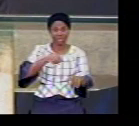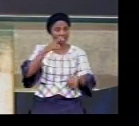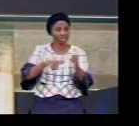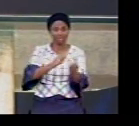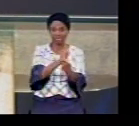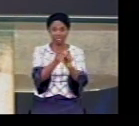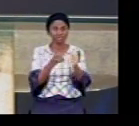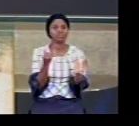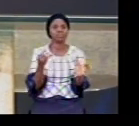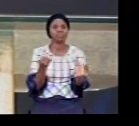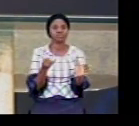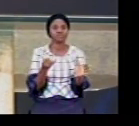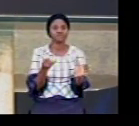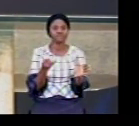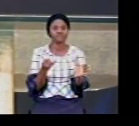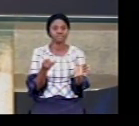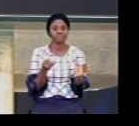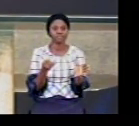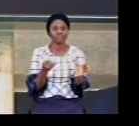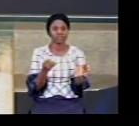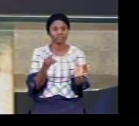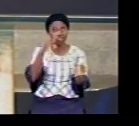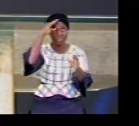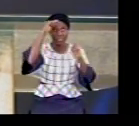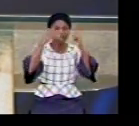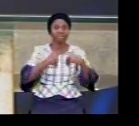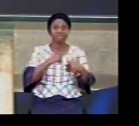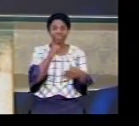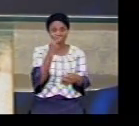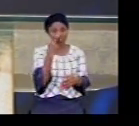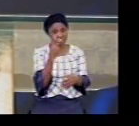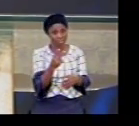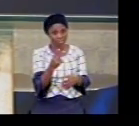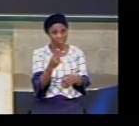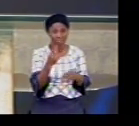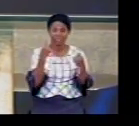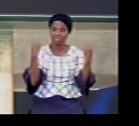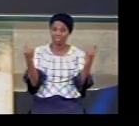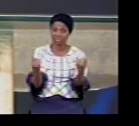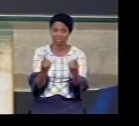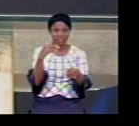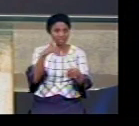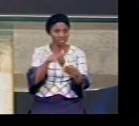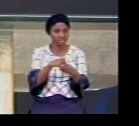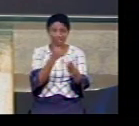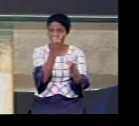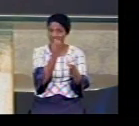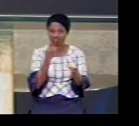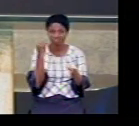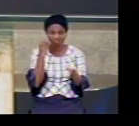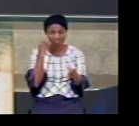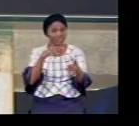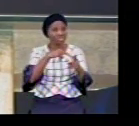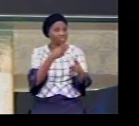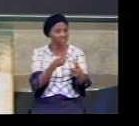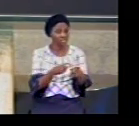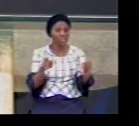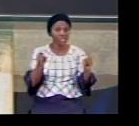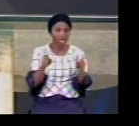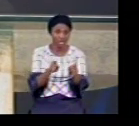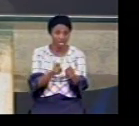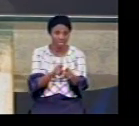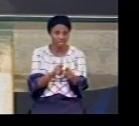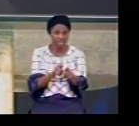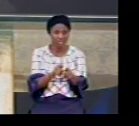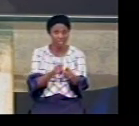not beheld iniquity in Jacob, neither has he